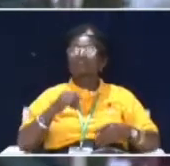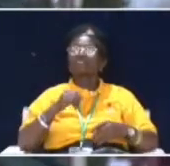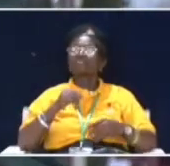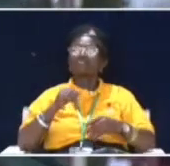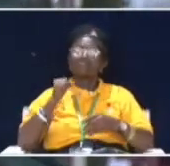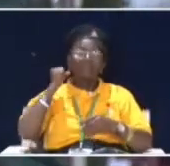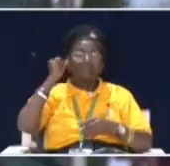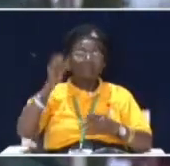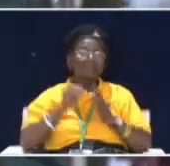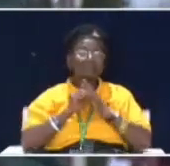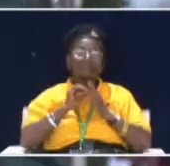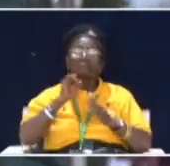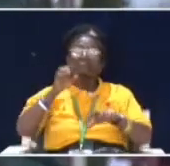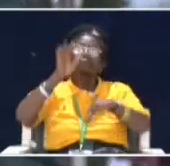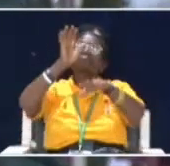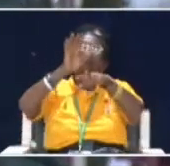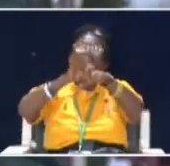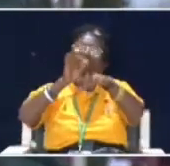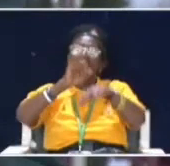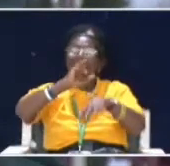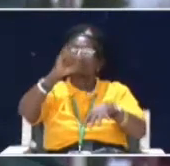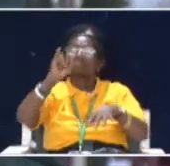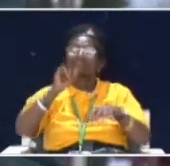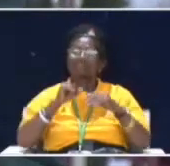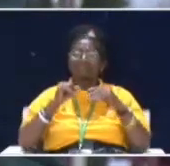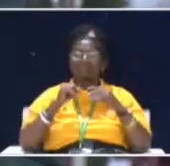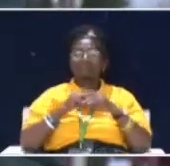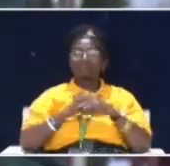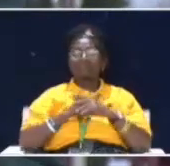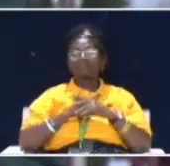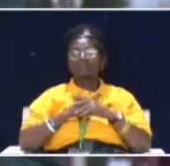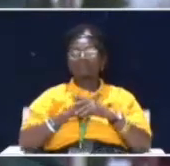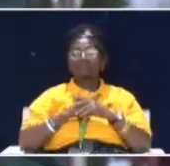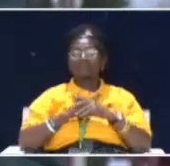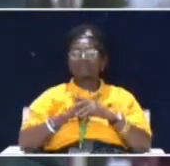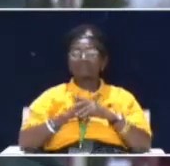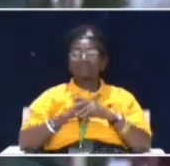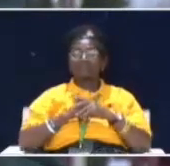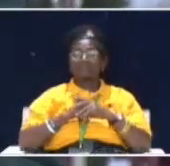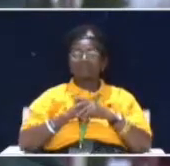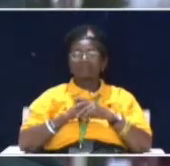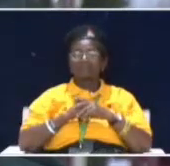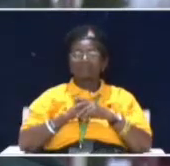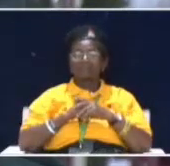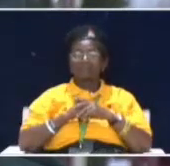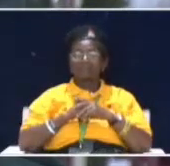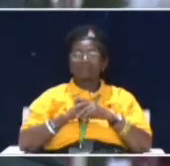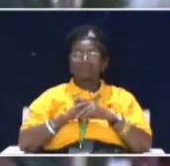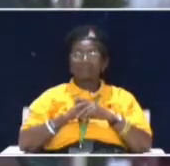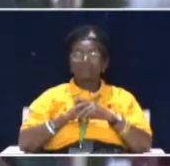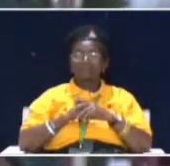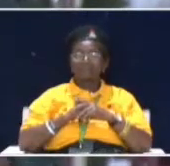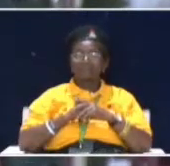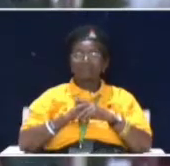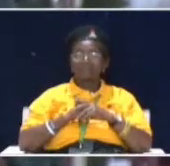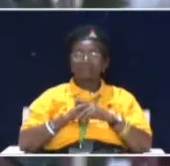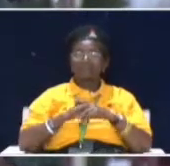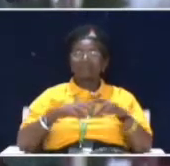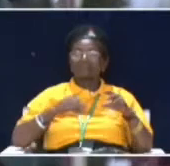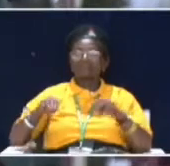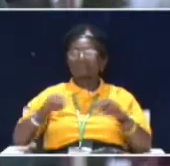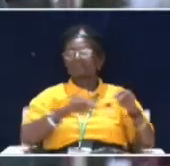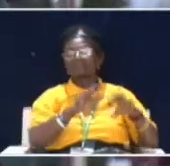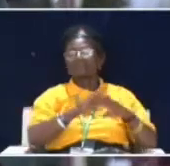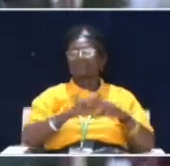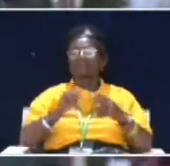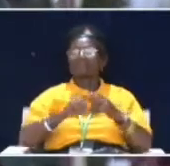mu okuro ni ipo eni to je pe oni lati gbo wole ni ki awon alaisan to ri iwosan. And move on to a